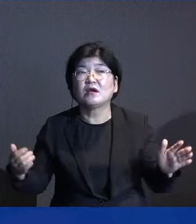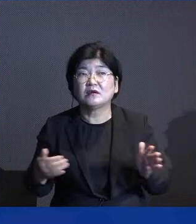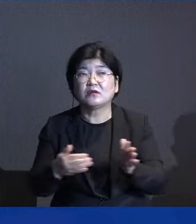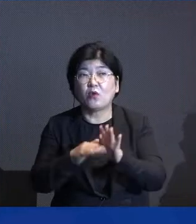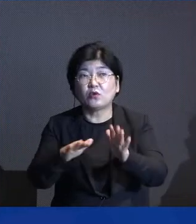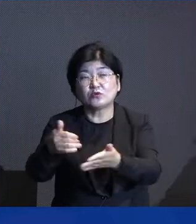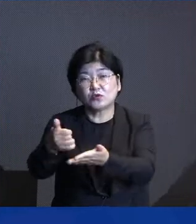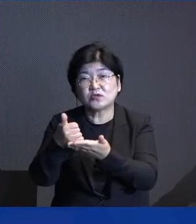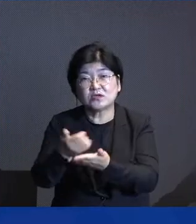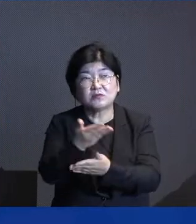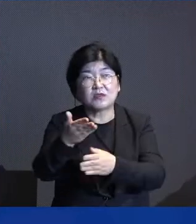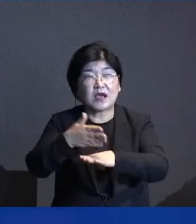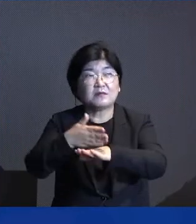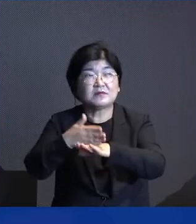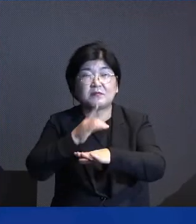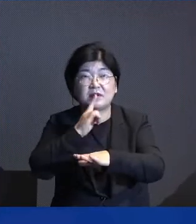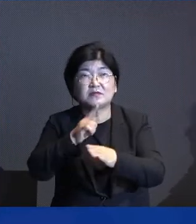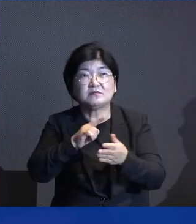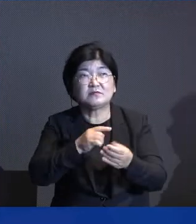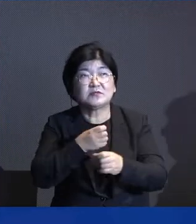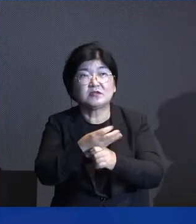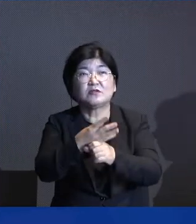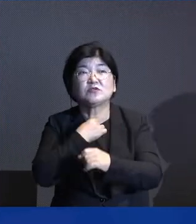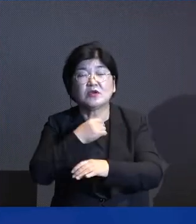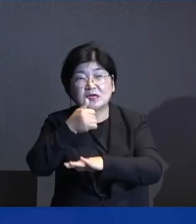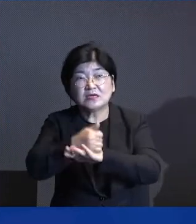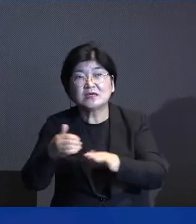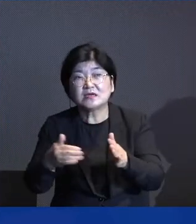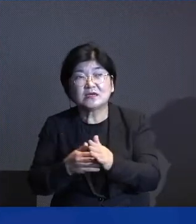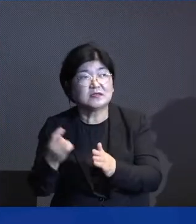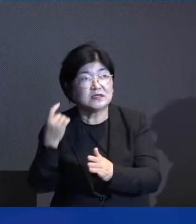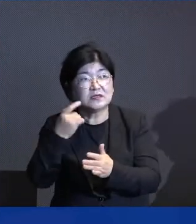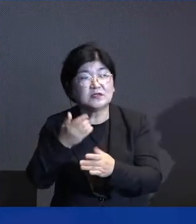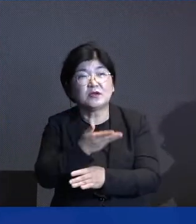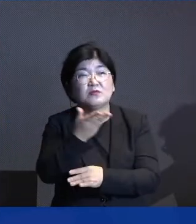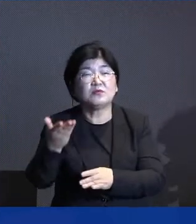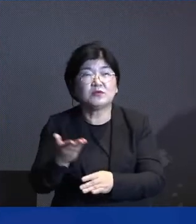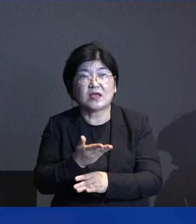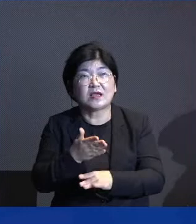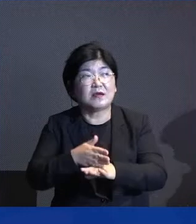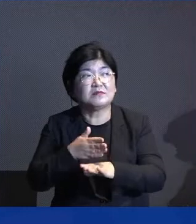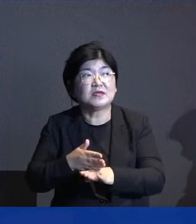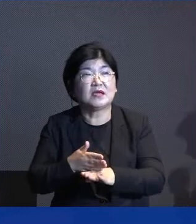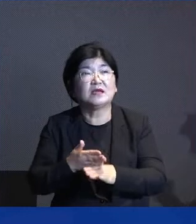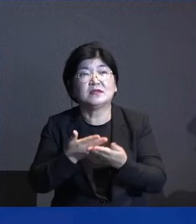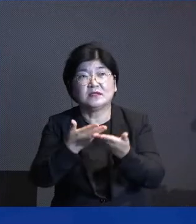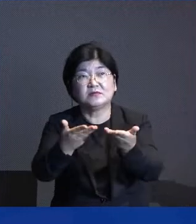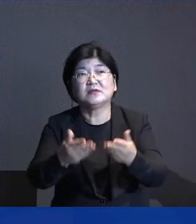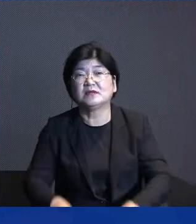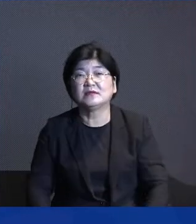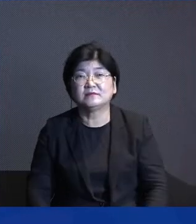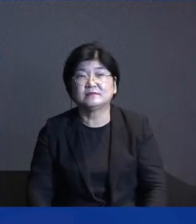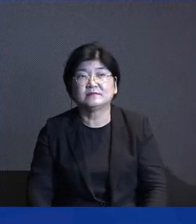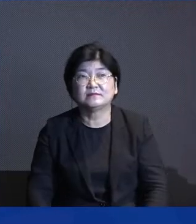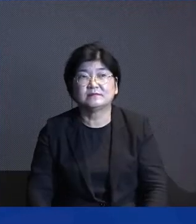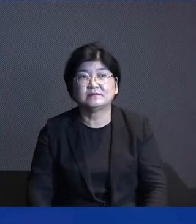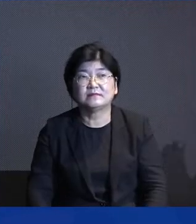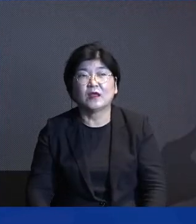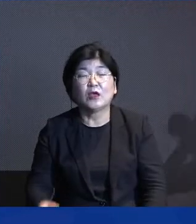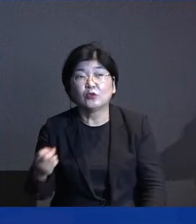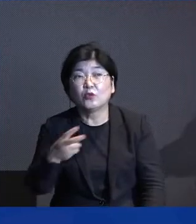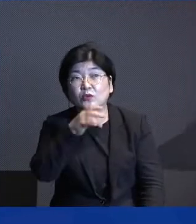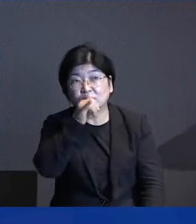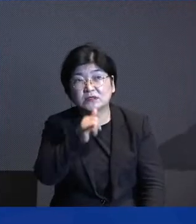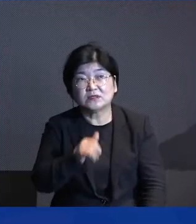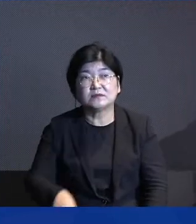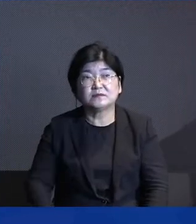to the audience for their patient listening. Let's make the world age-friendly as how we want when we